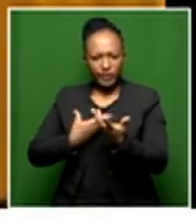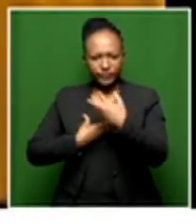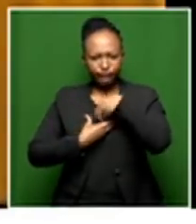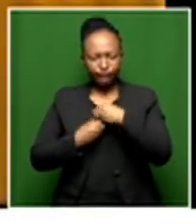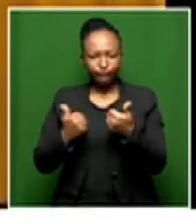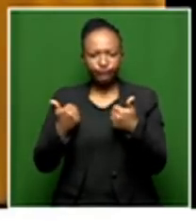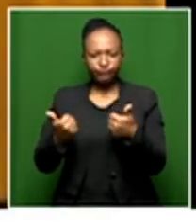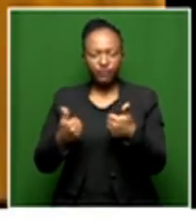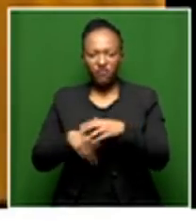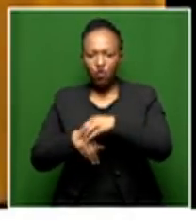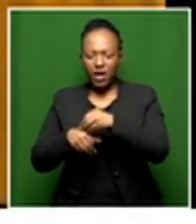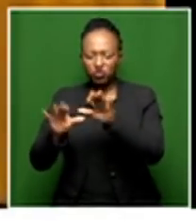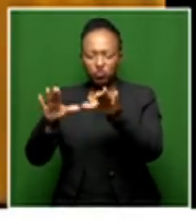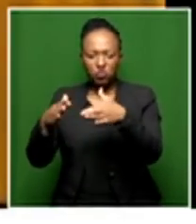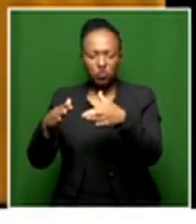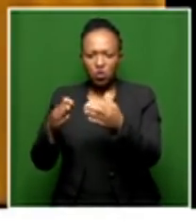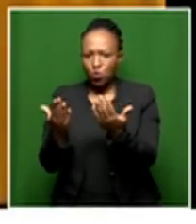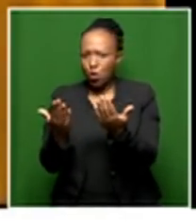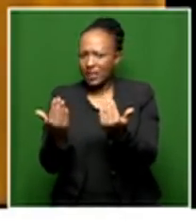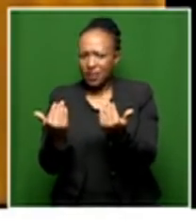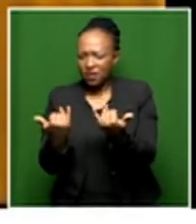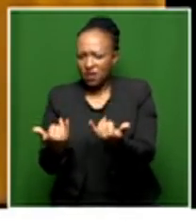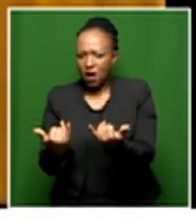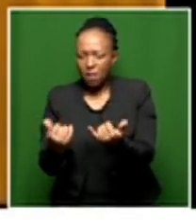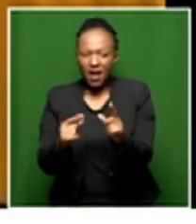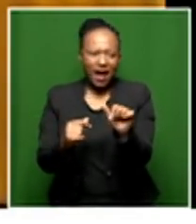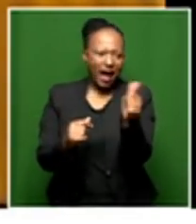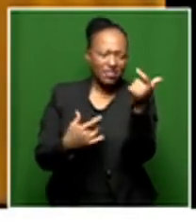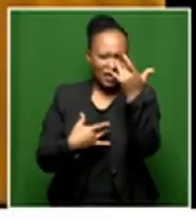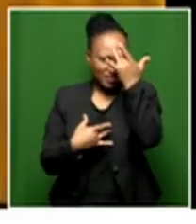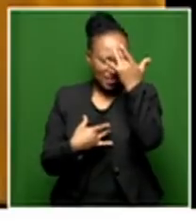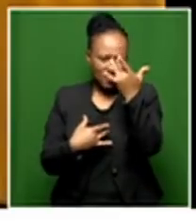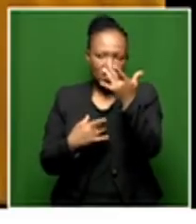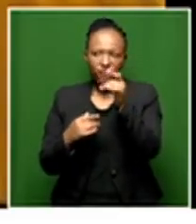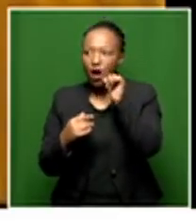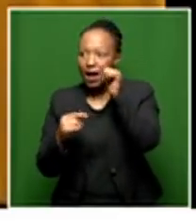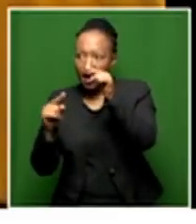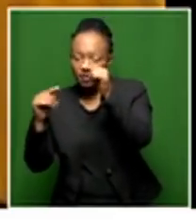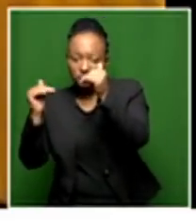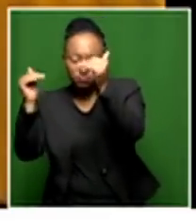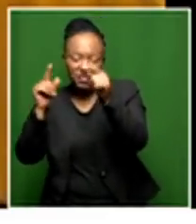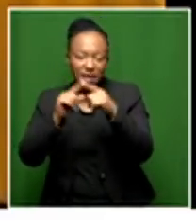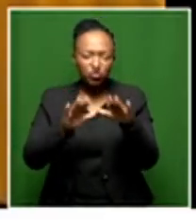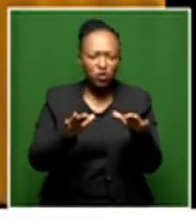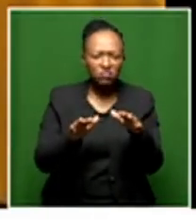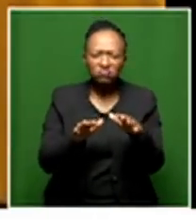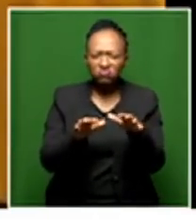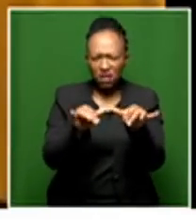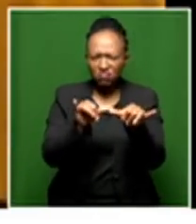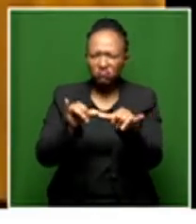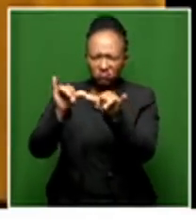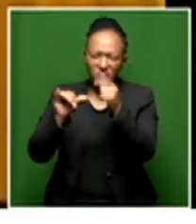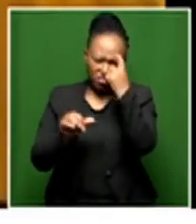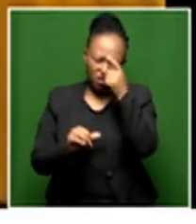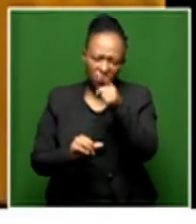So we don't expect to see that the vaccine will have side effects that are any different from that of adults. But in terms